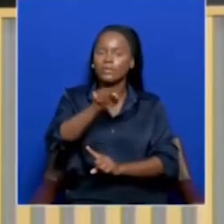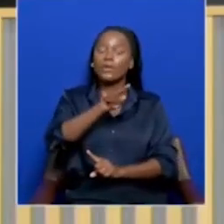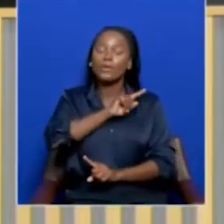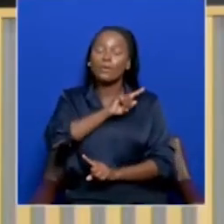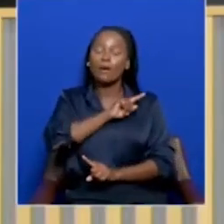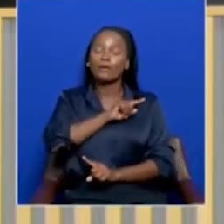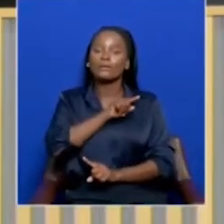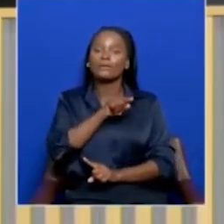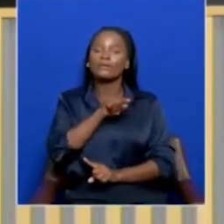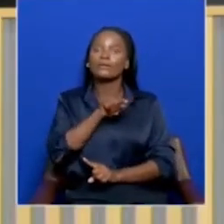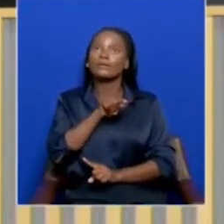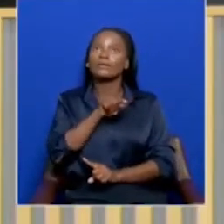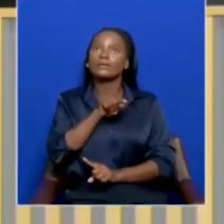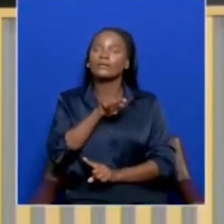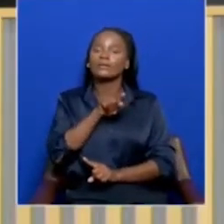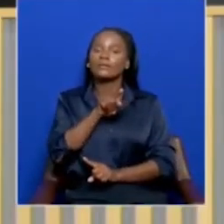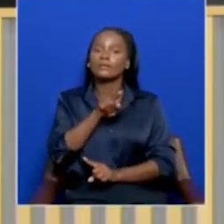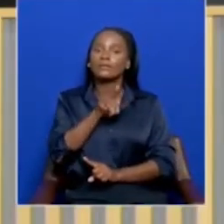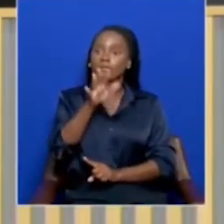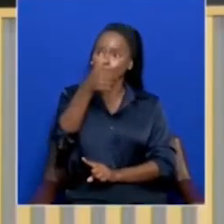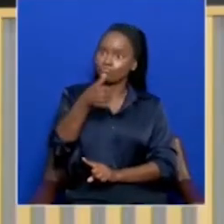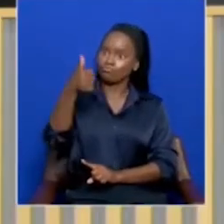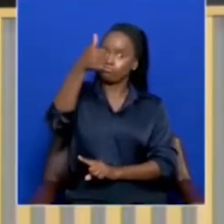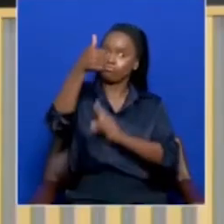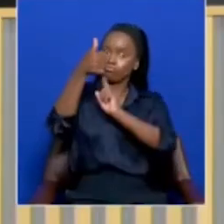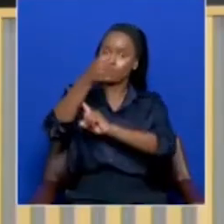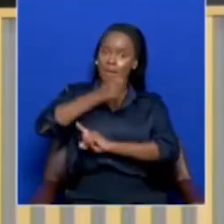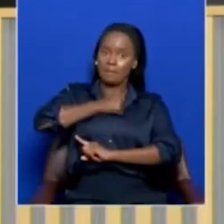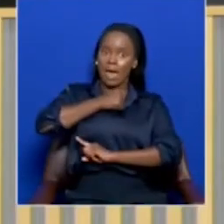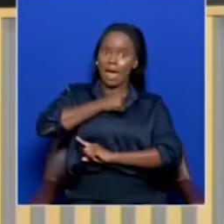my superiors. They started to weaponize